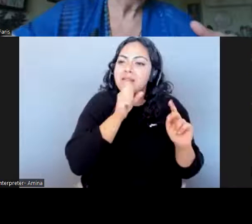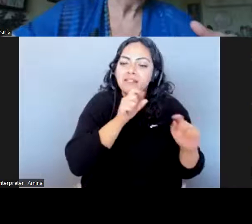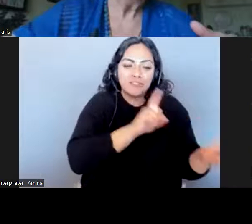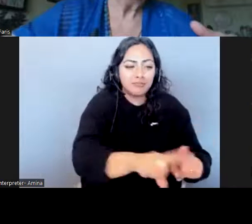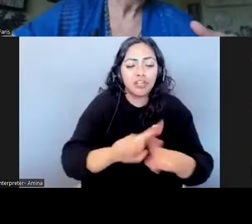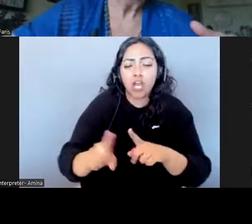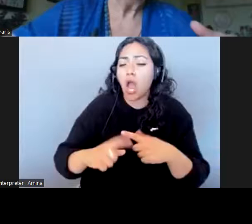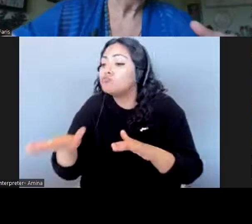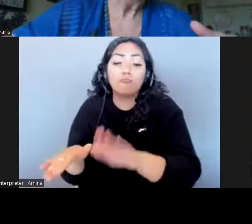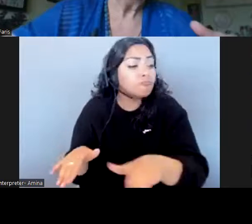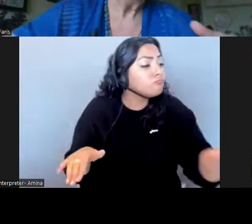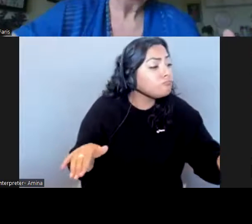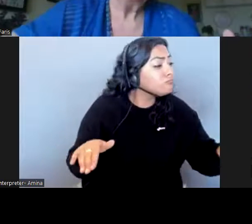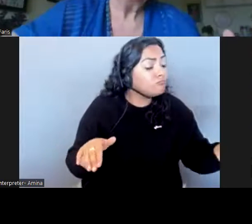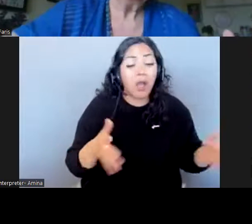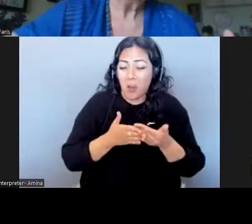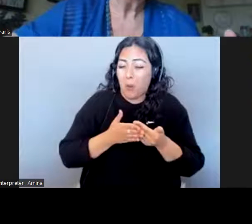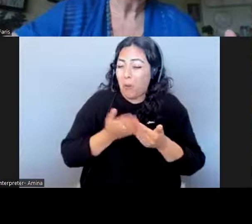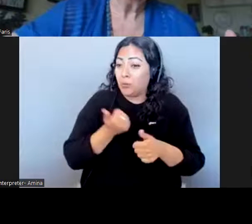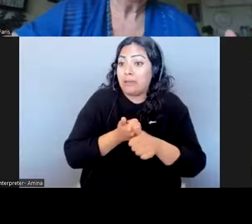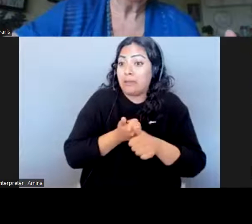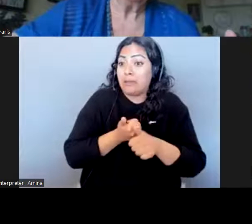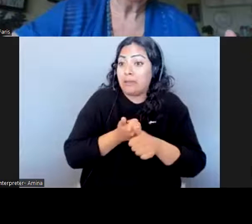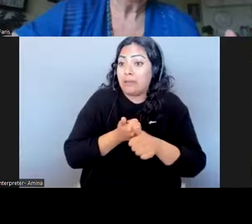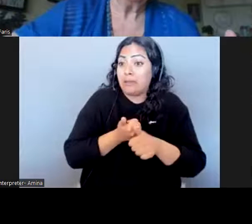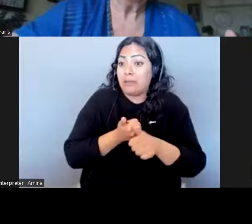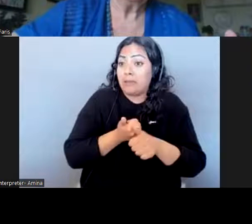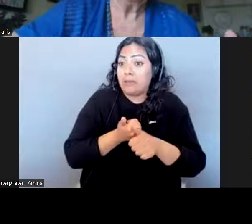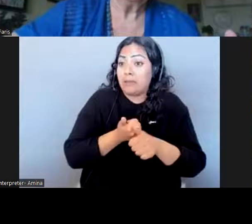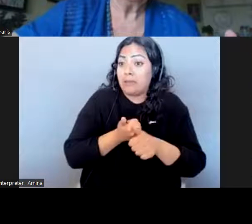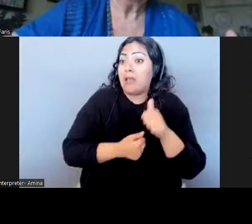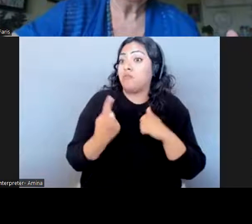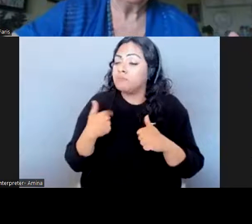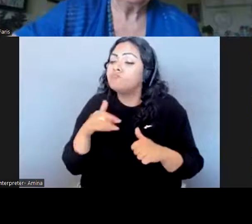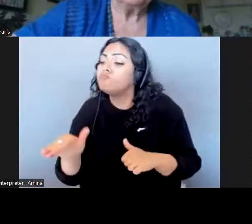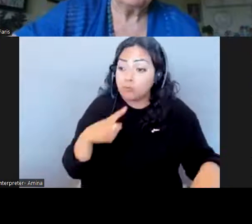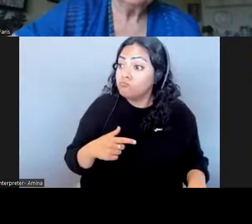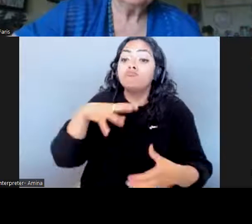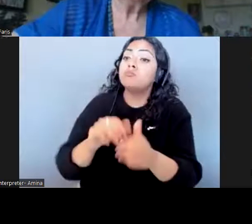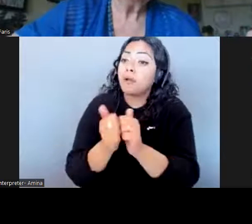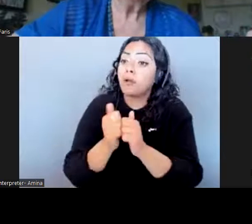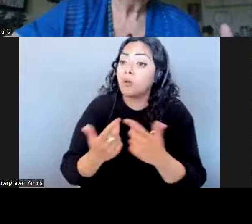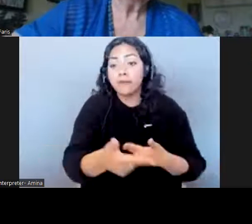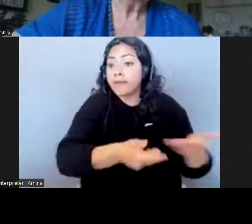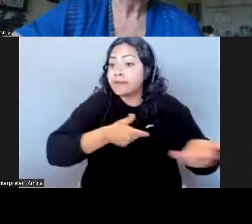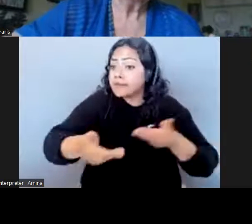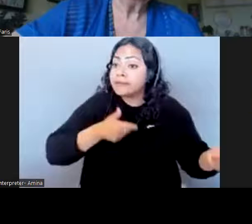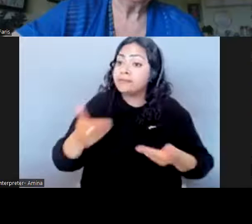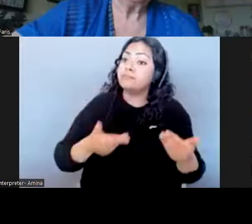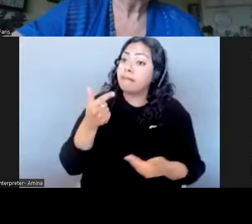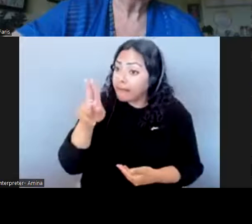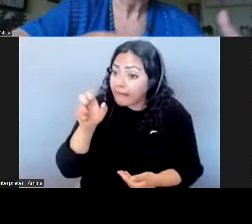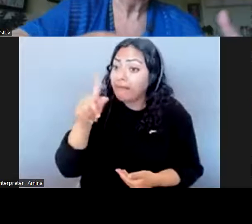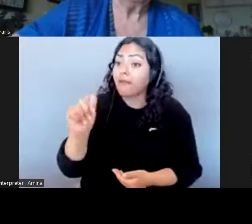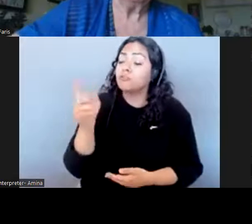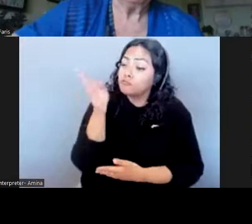people. And almost everyone you talk to says, how can I belong? So then we invite them as a guest,